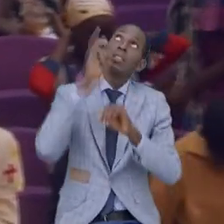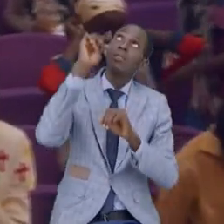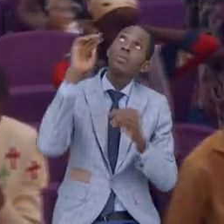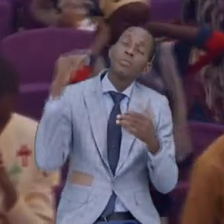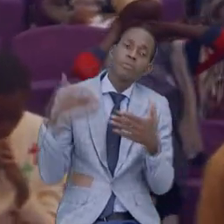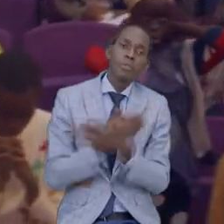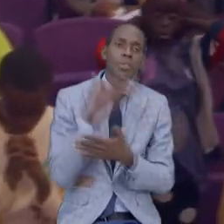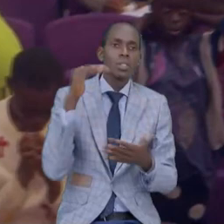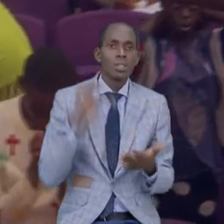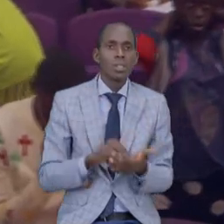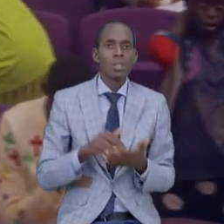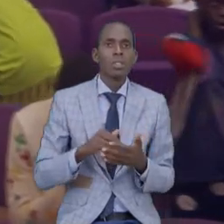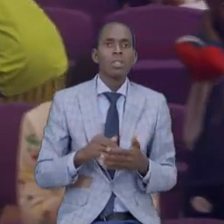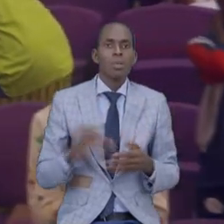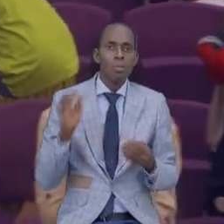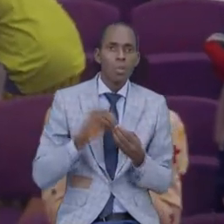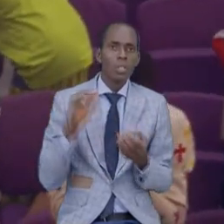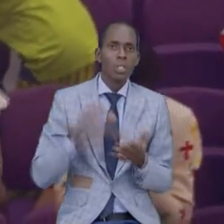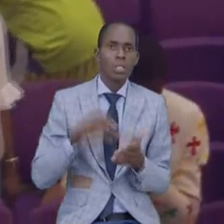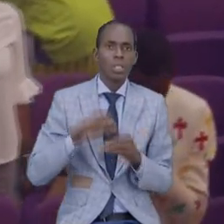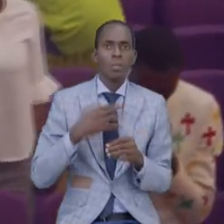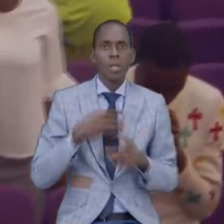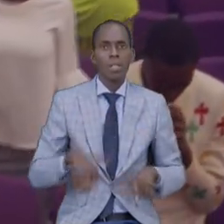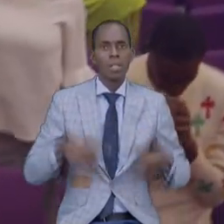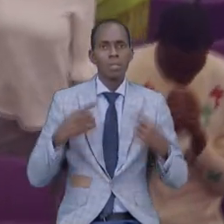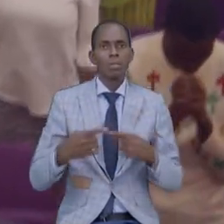and more again in my life today.